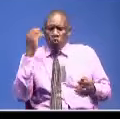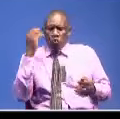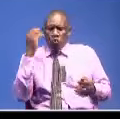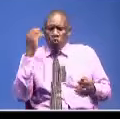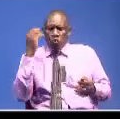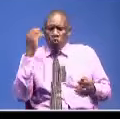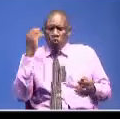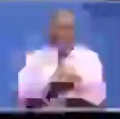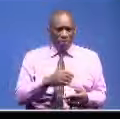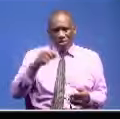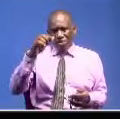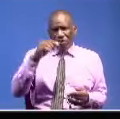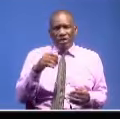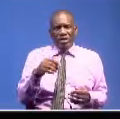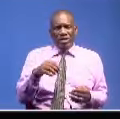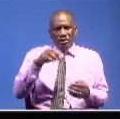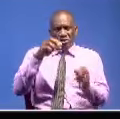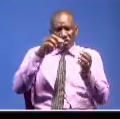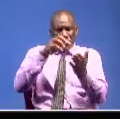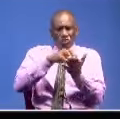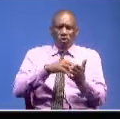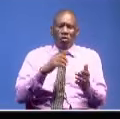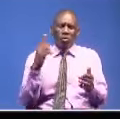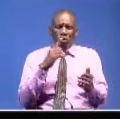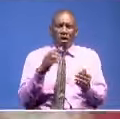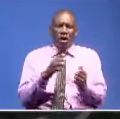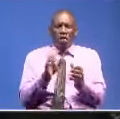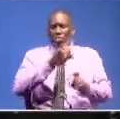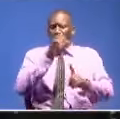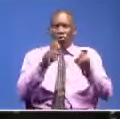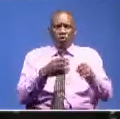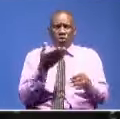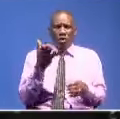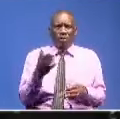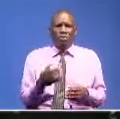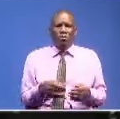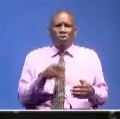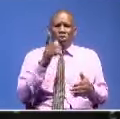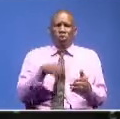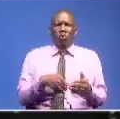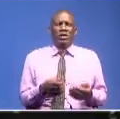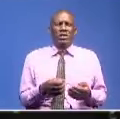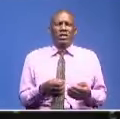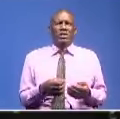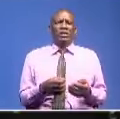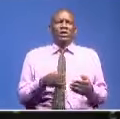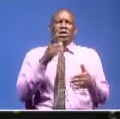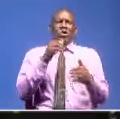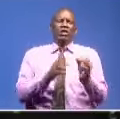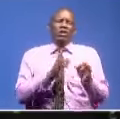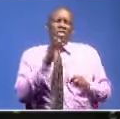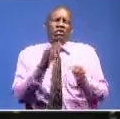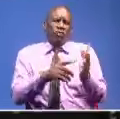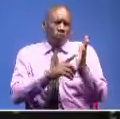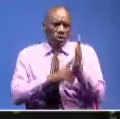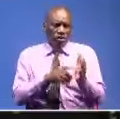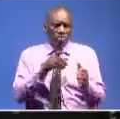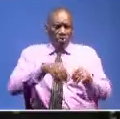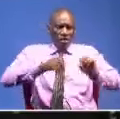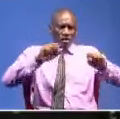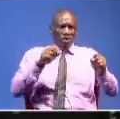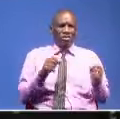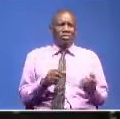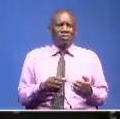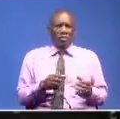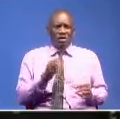really benefits. The stakes are high, and the questions are pressing. What is the consequence in case